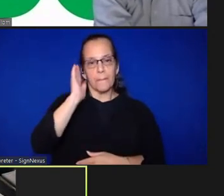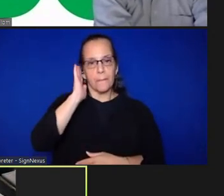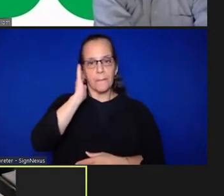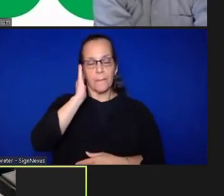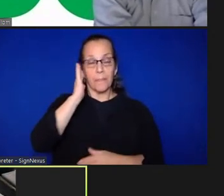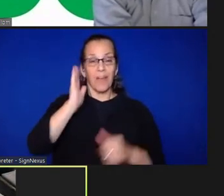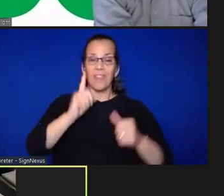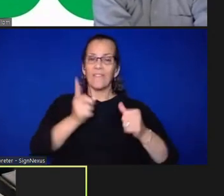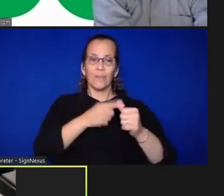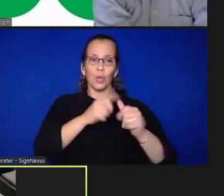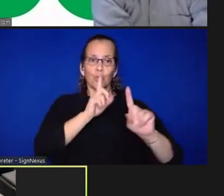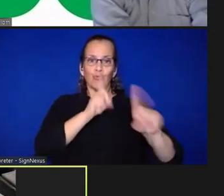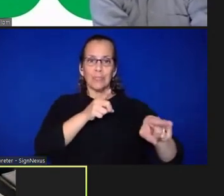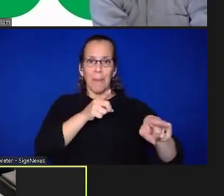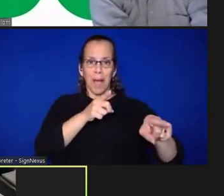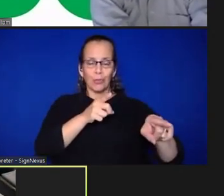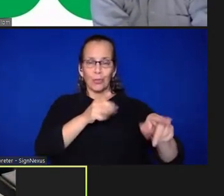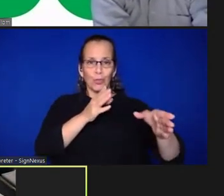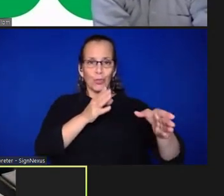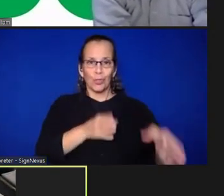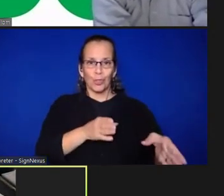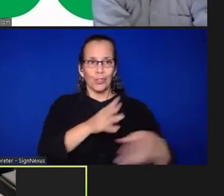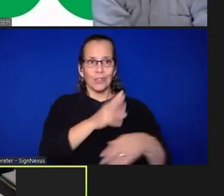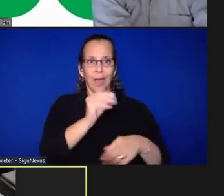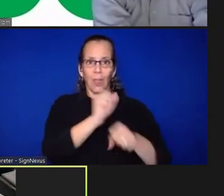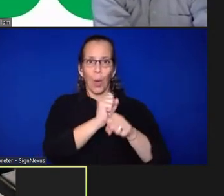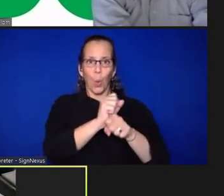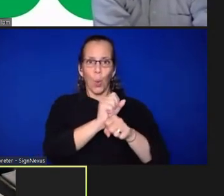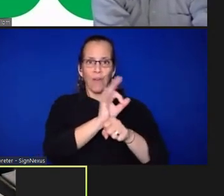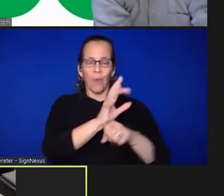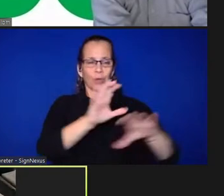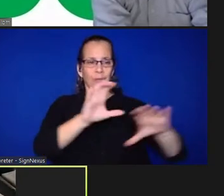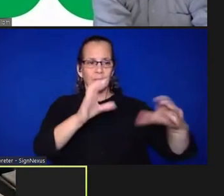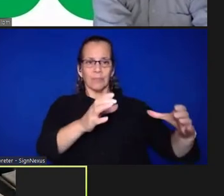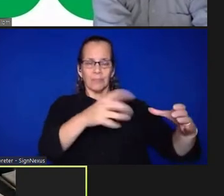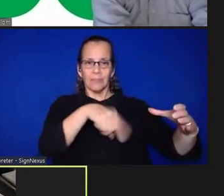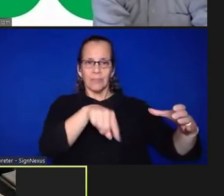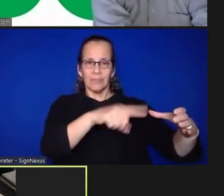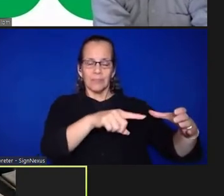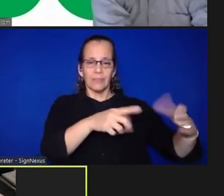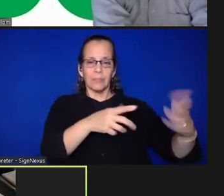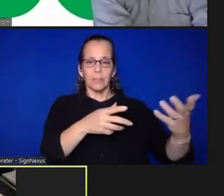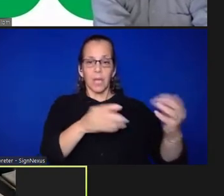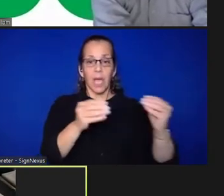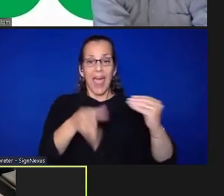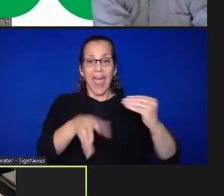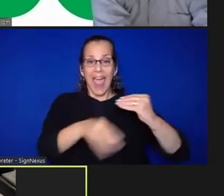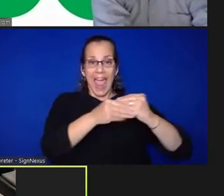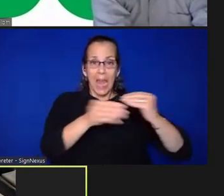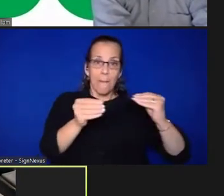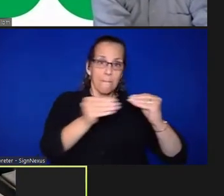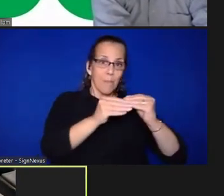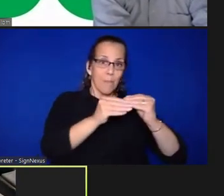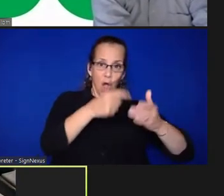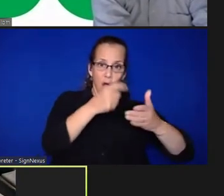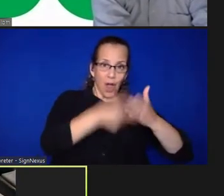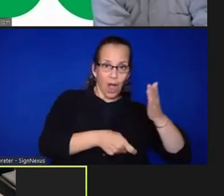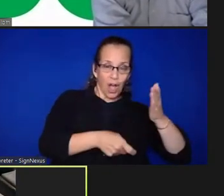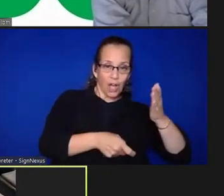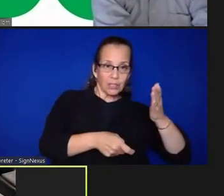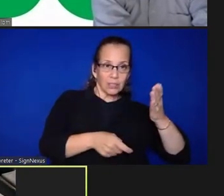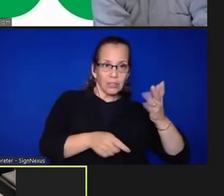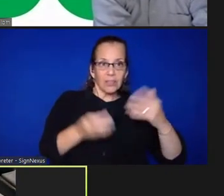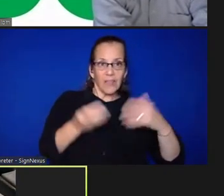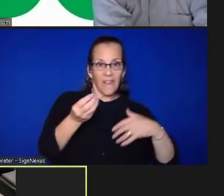agencies and its Workforce adding more costs roughly a few thousand dollars a year